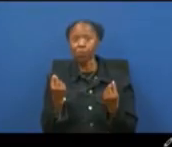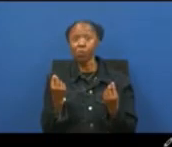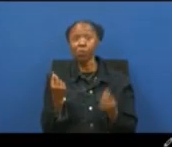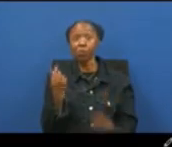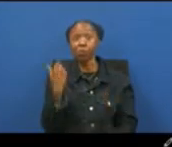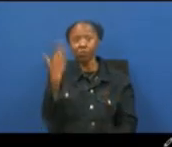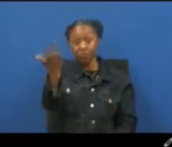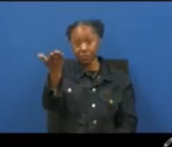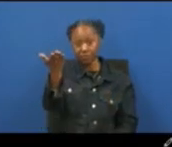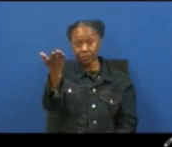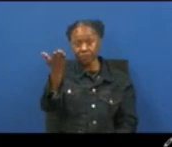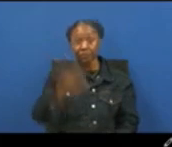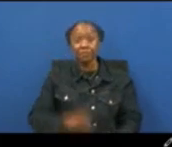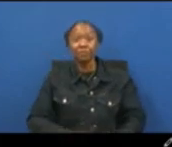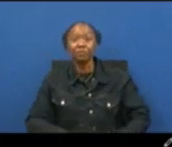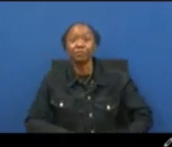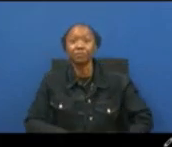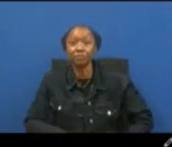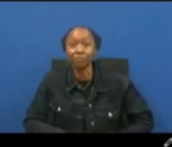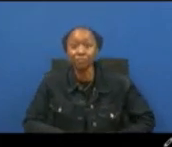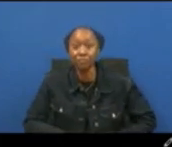it.